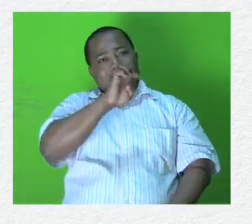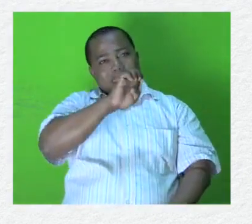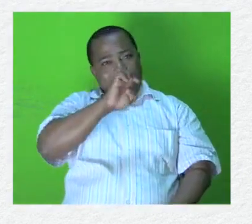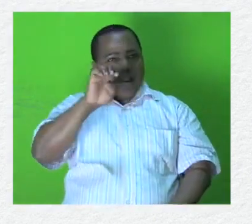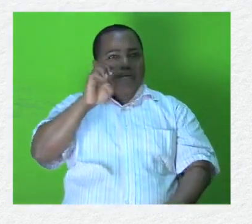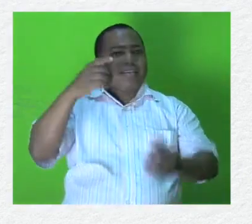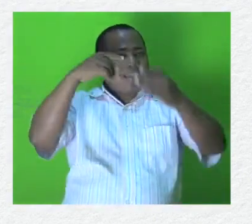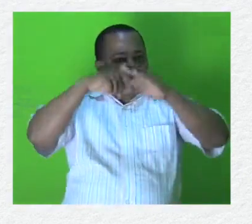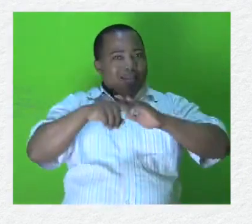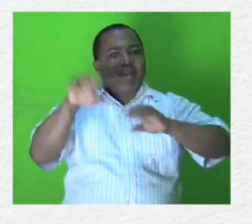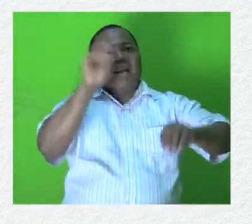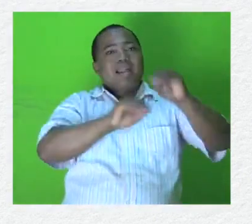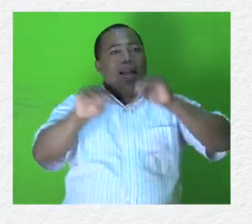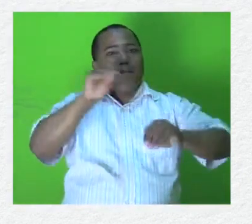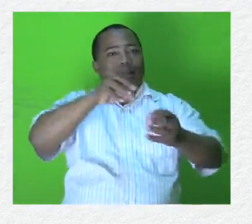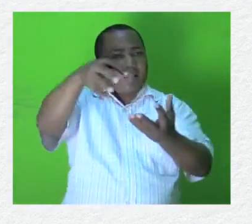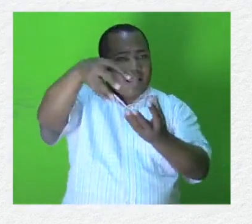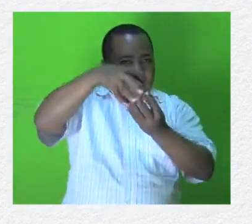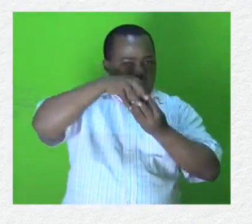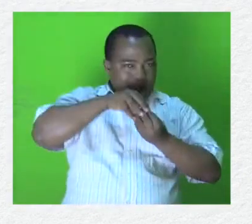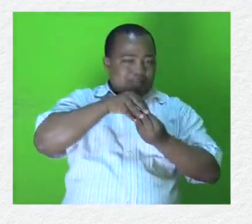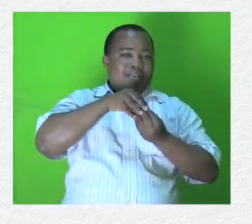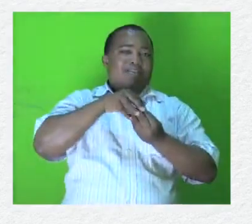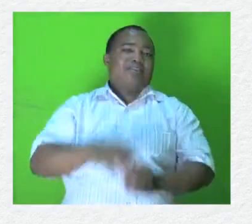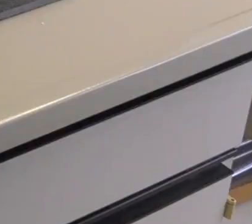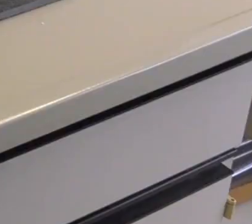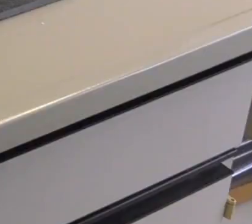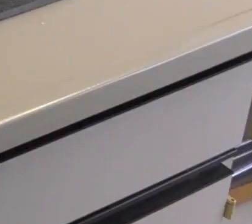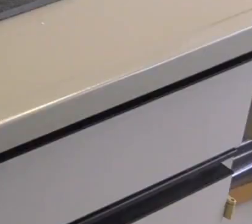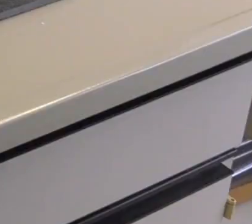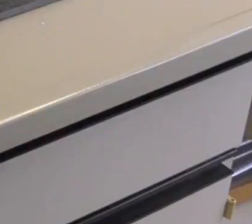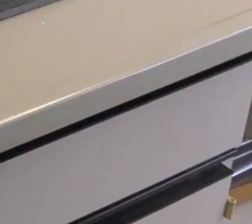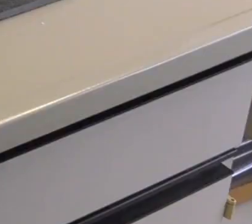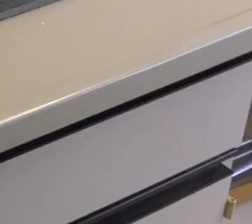element in a chemical combination.